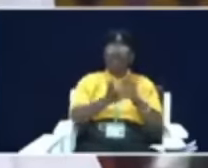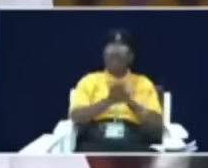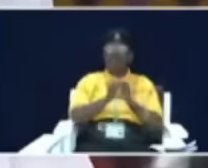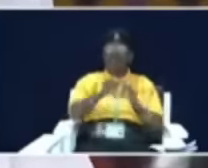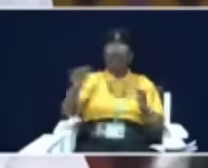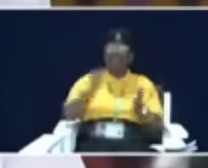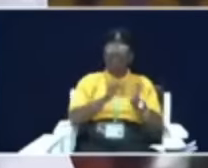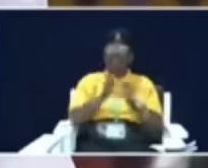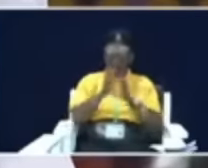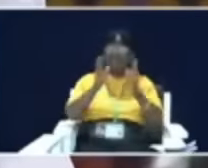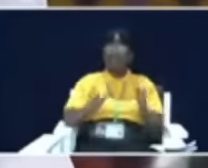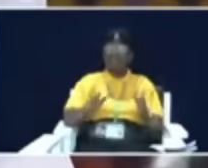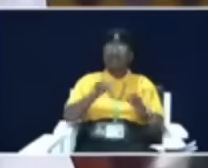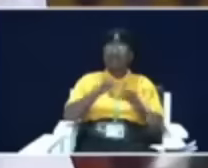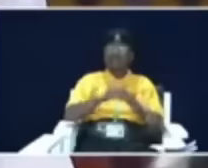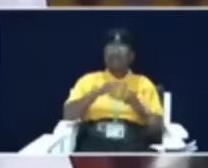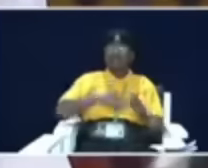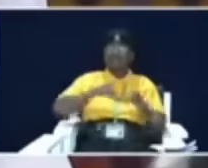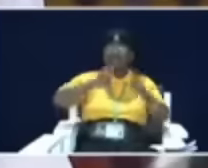in my family line,